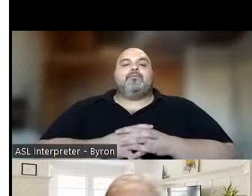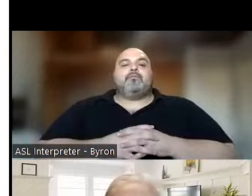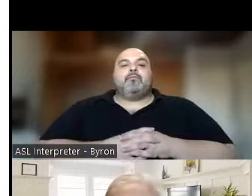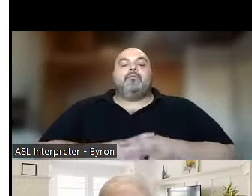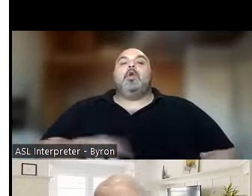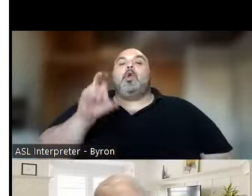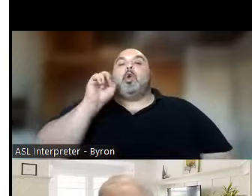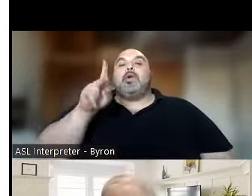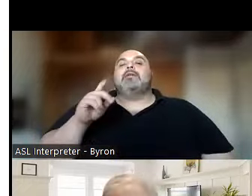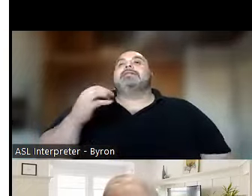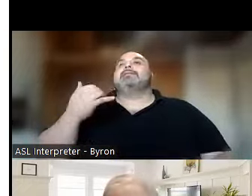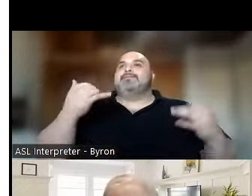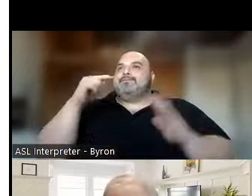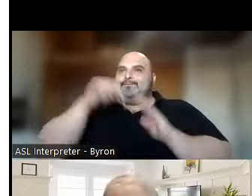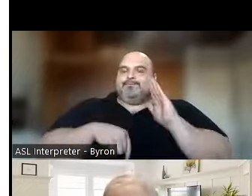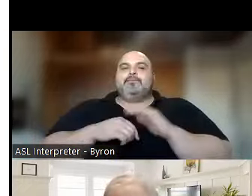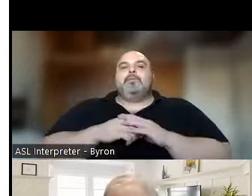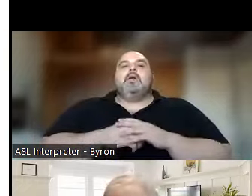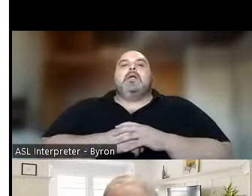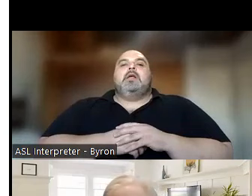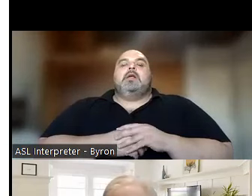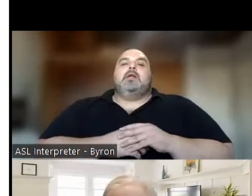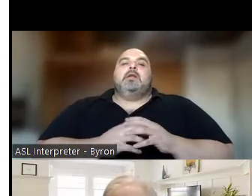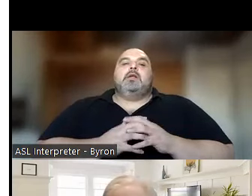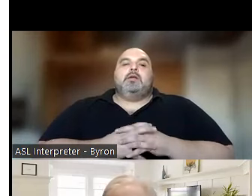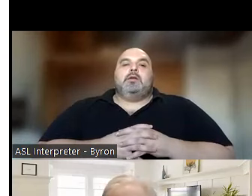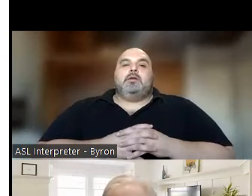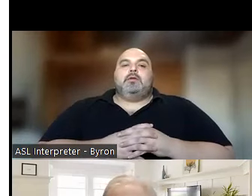Okay, so diving in, you can go to the next slide.